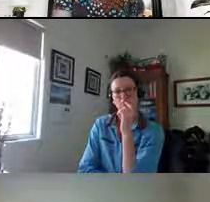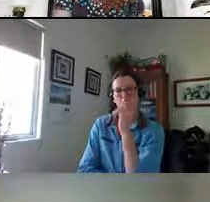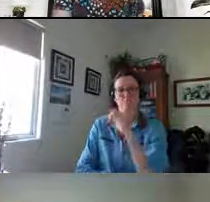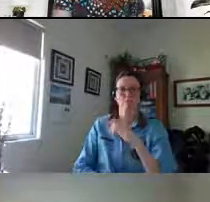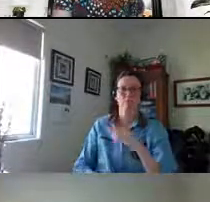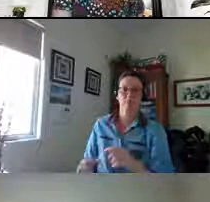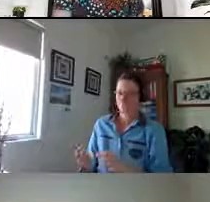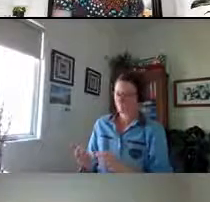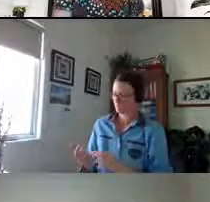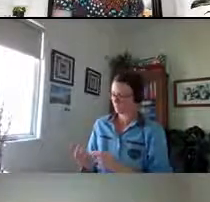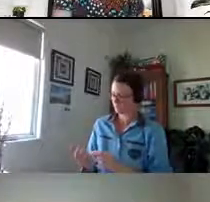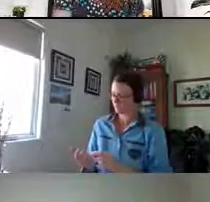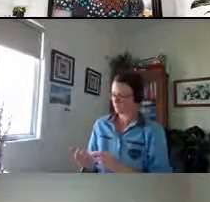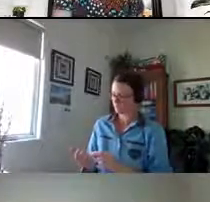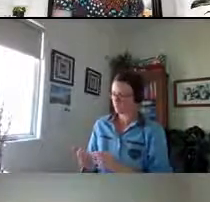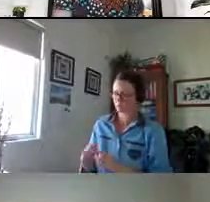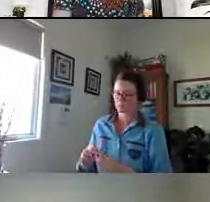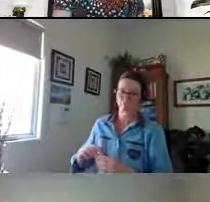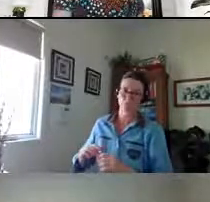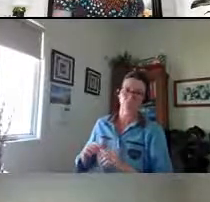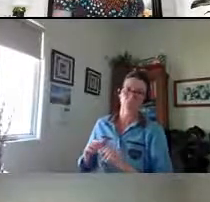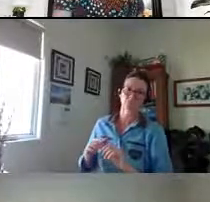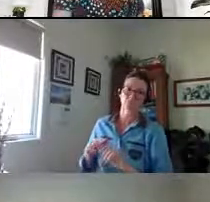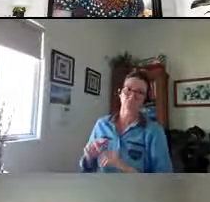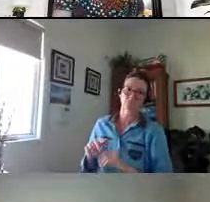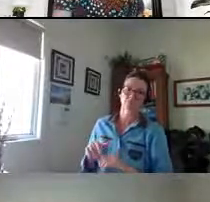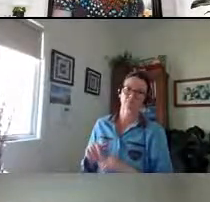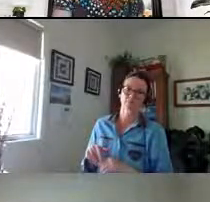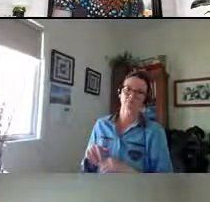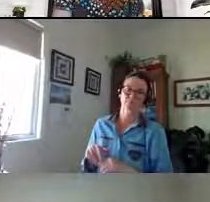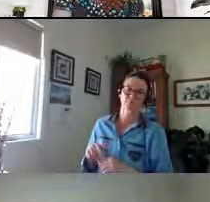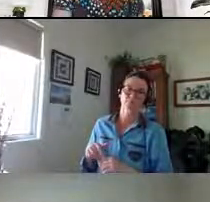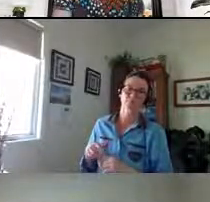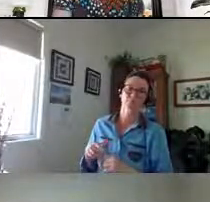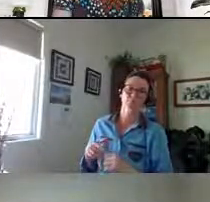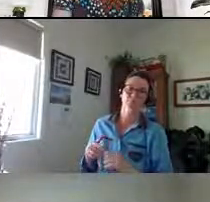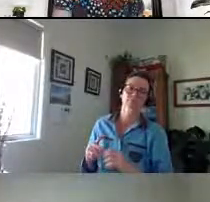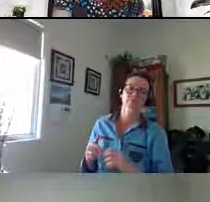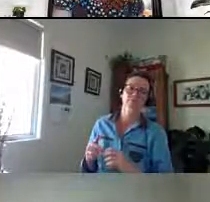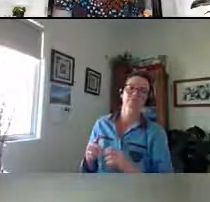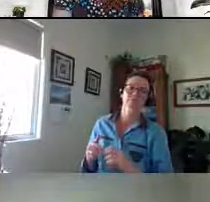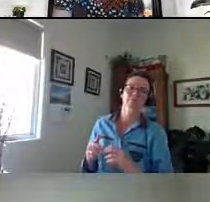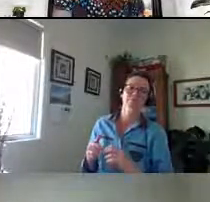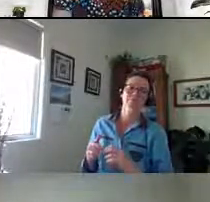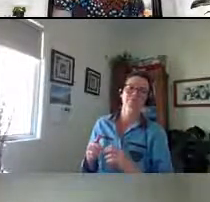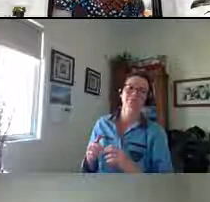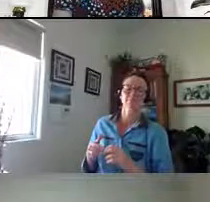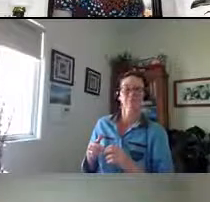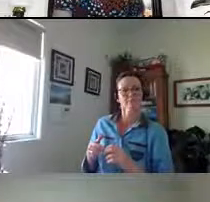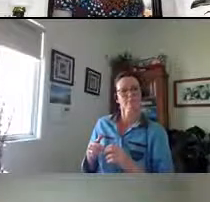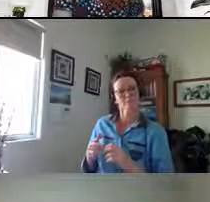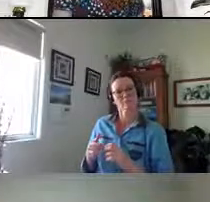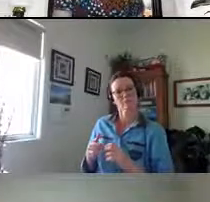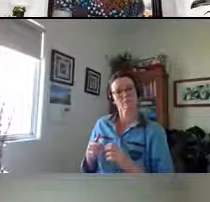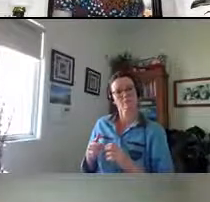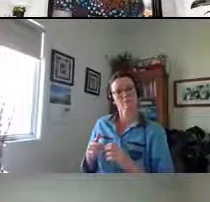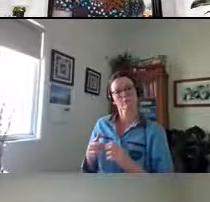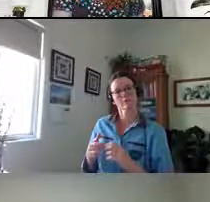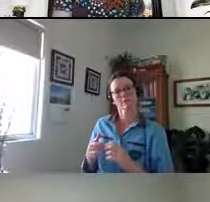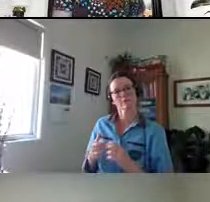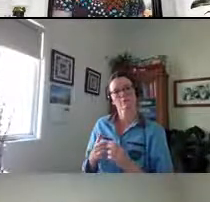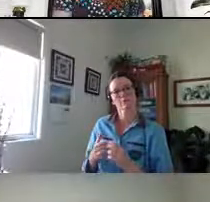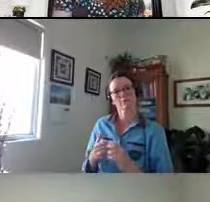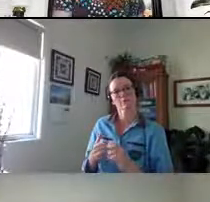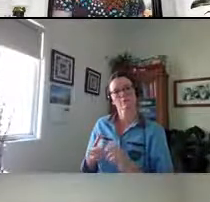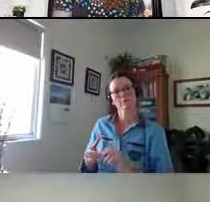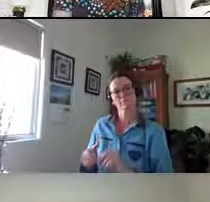an off-taker in your business model. But also collective action is when it comes to ag and energy, is a really, really